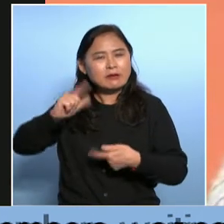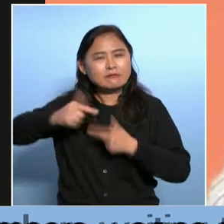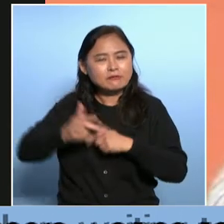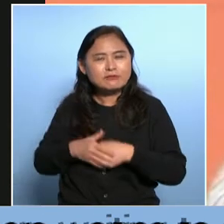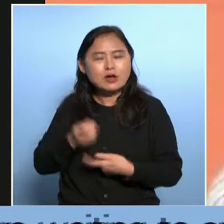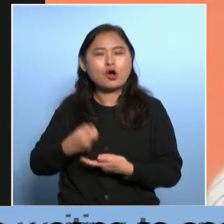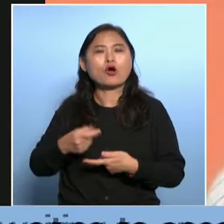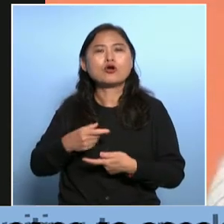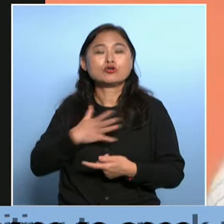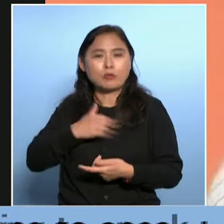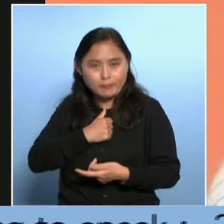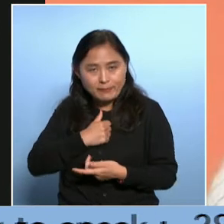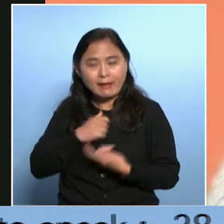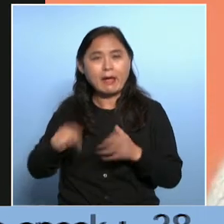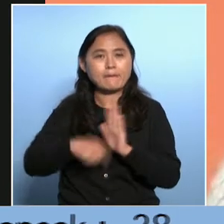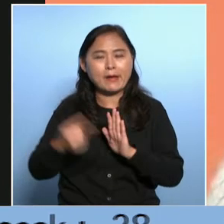progressive, and we should